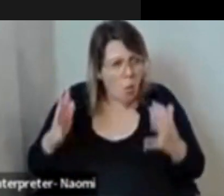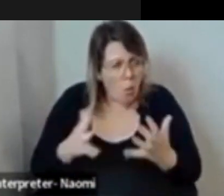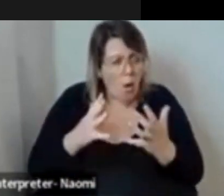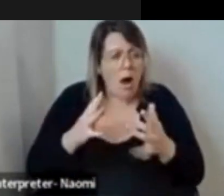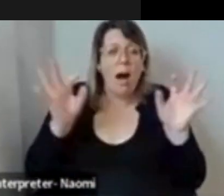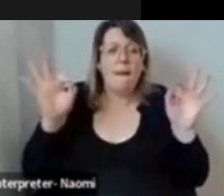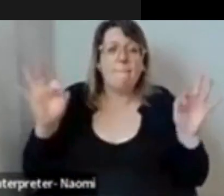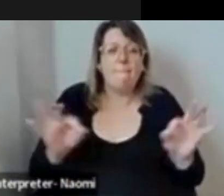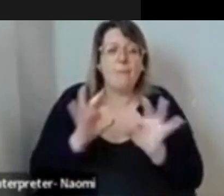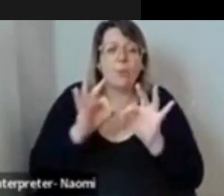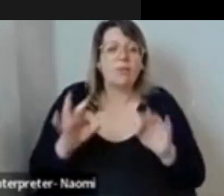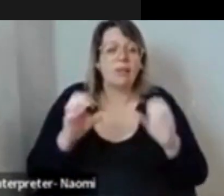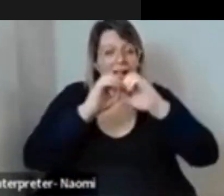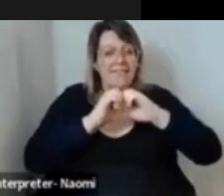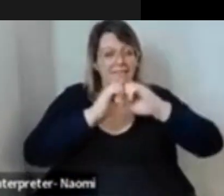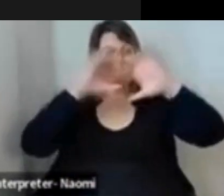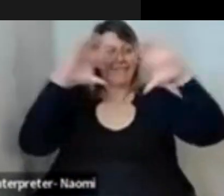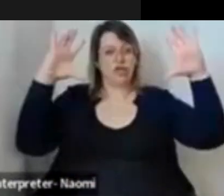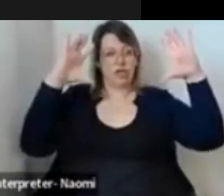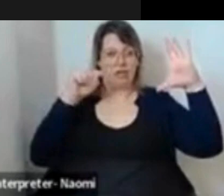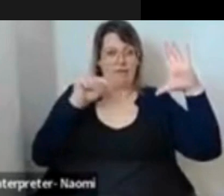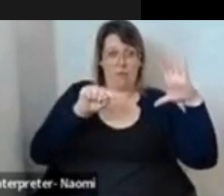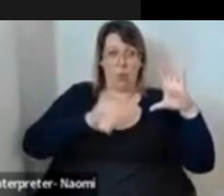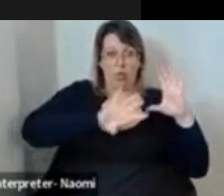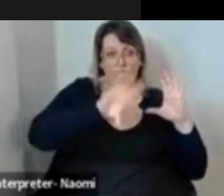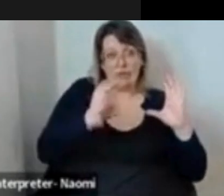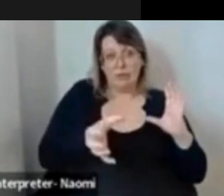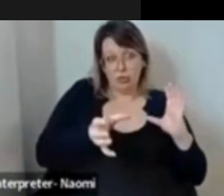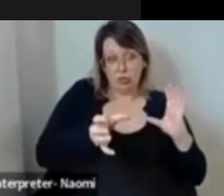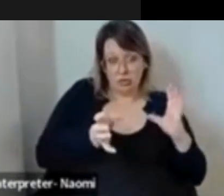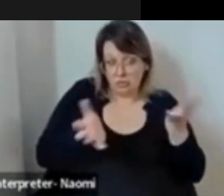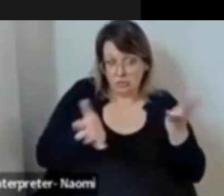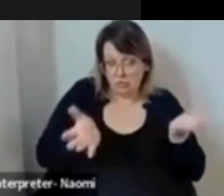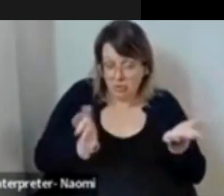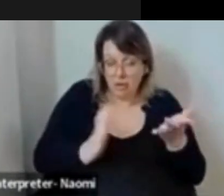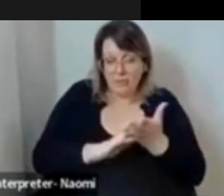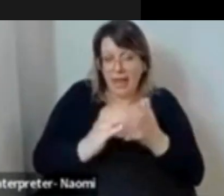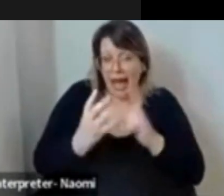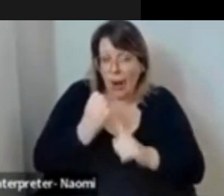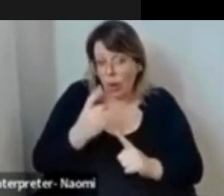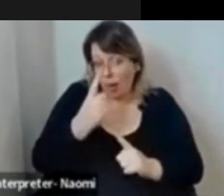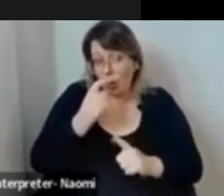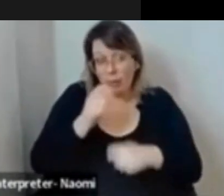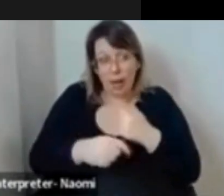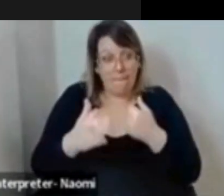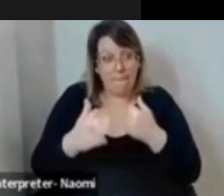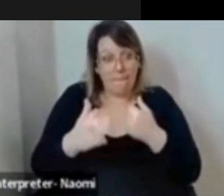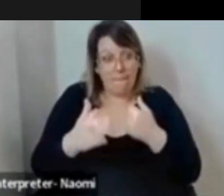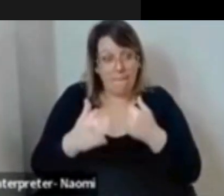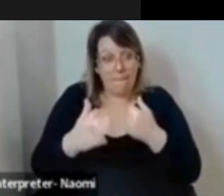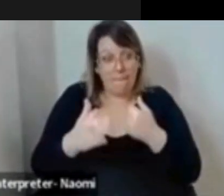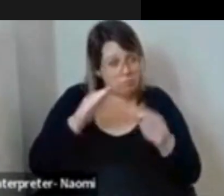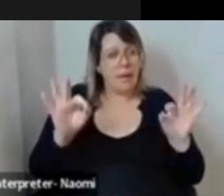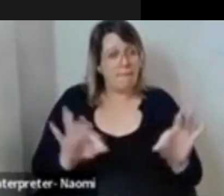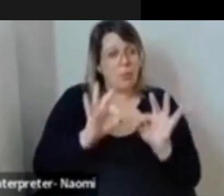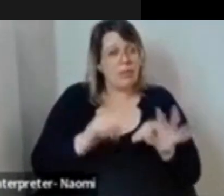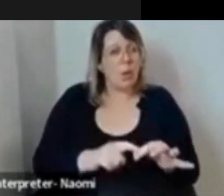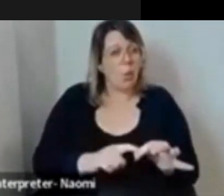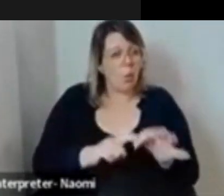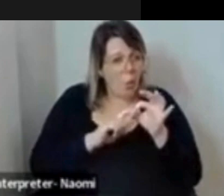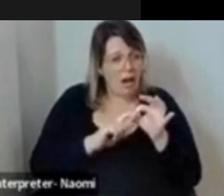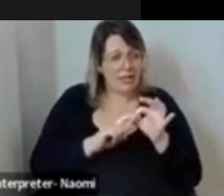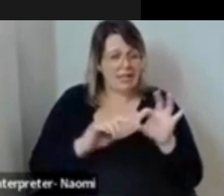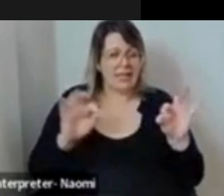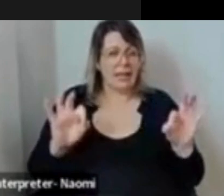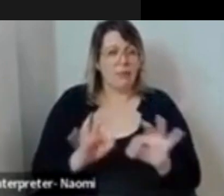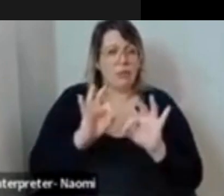regions. And therefore, can the outcomes become more focused on musical quality and music success? But quality comes